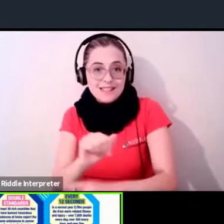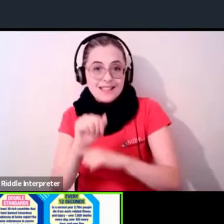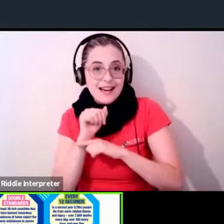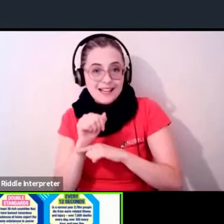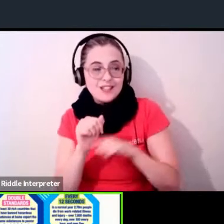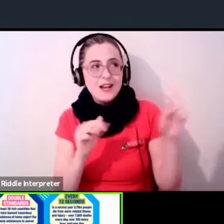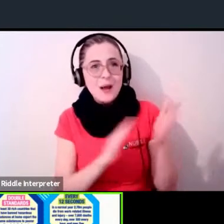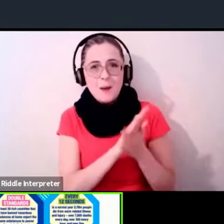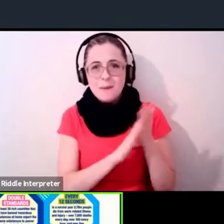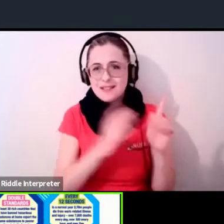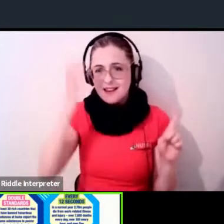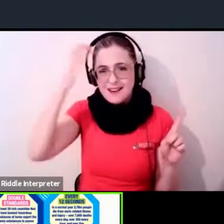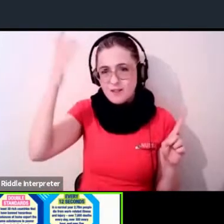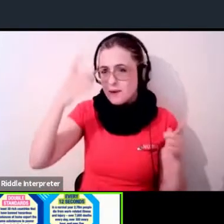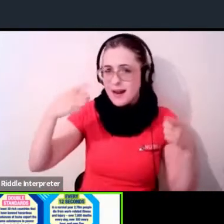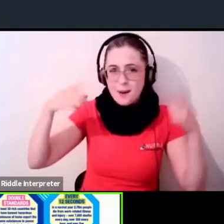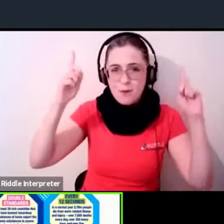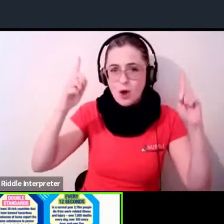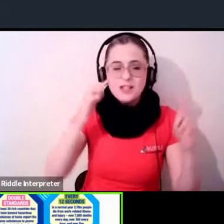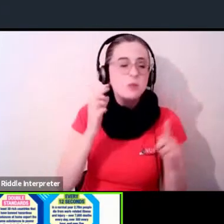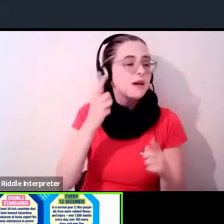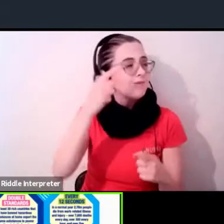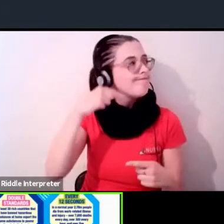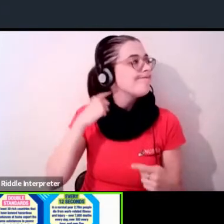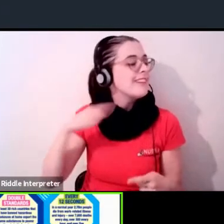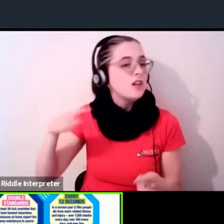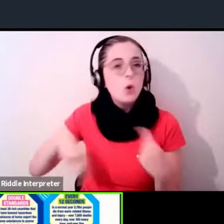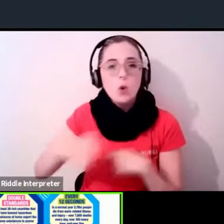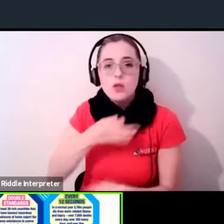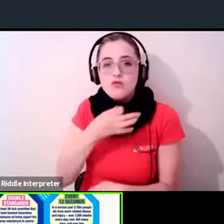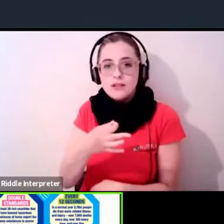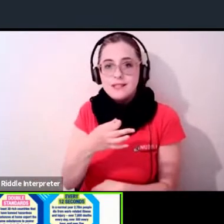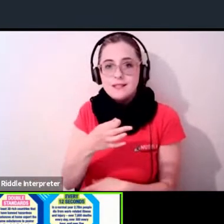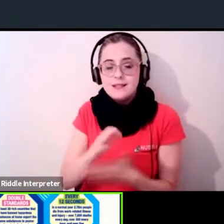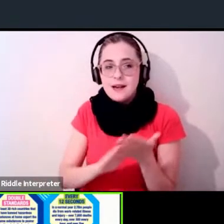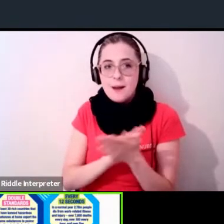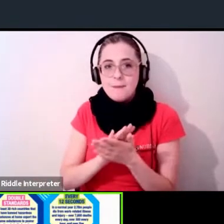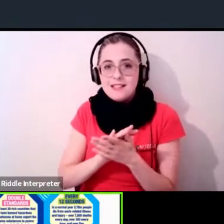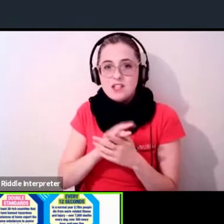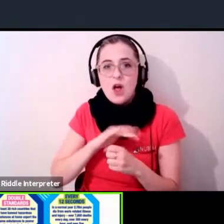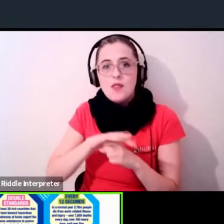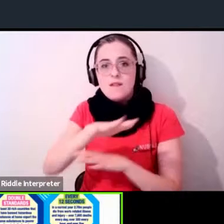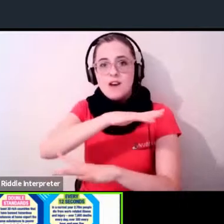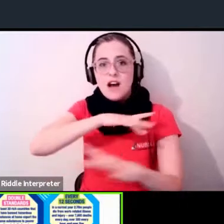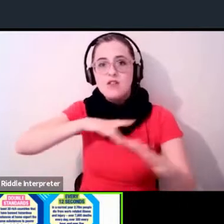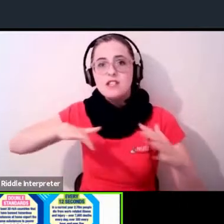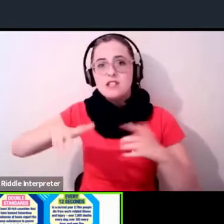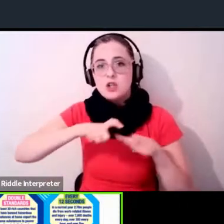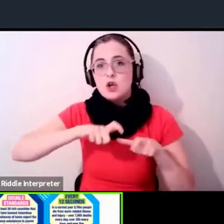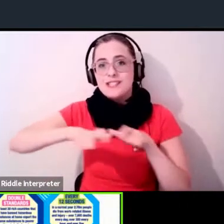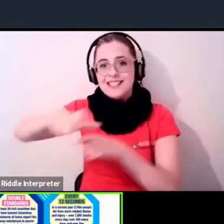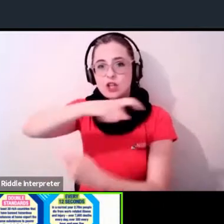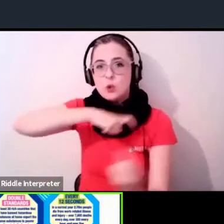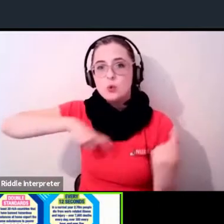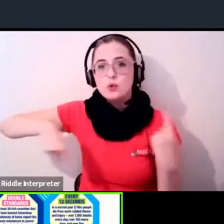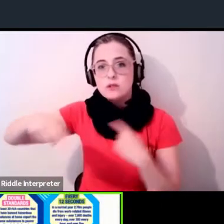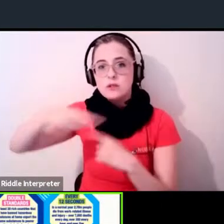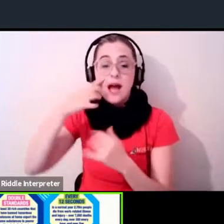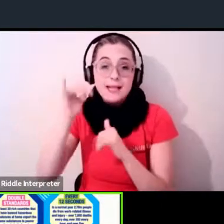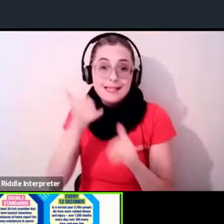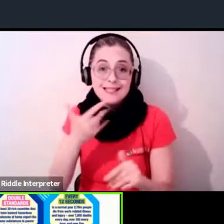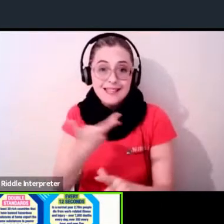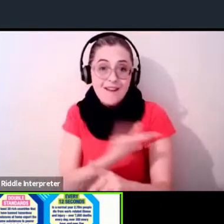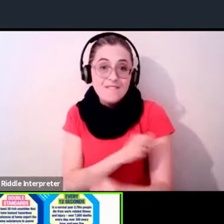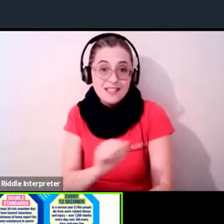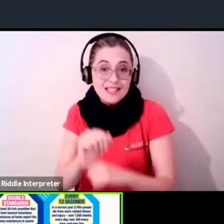the risks and are burying their heads in the sand while the virus continues to circulate and kill. Testing and vaccinations are